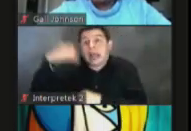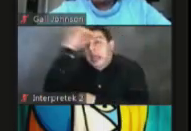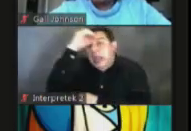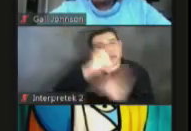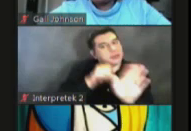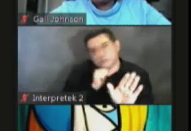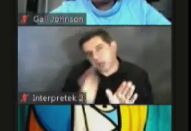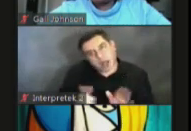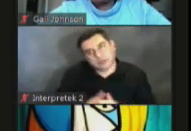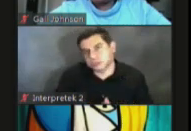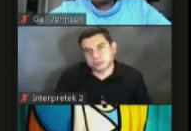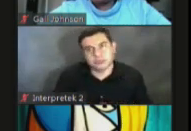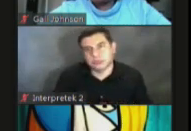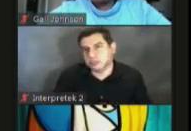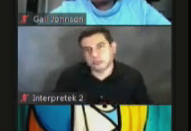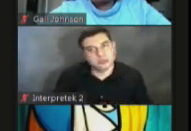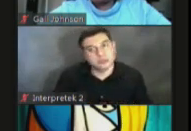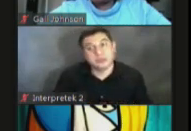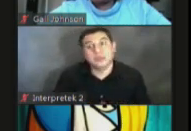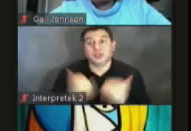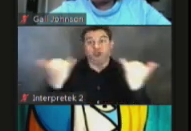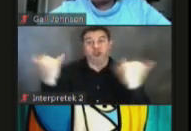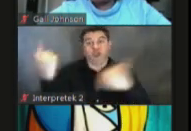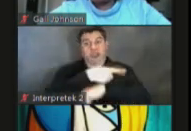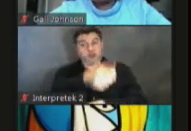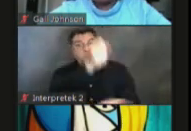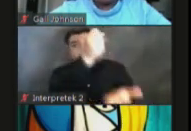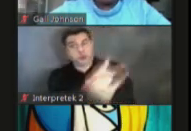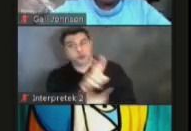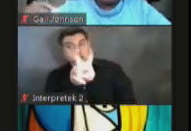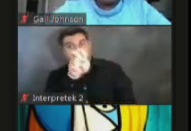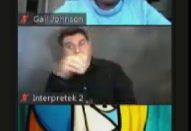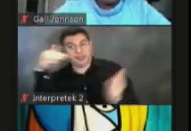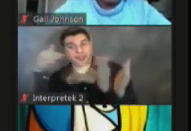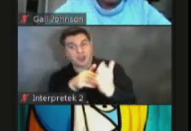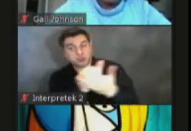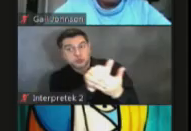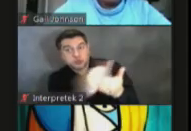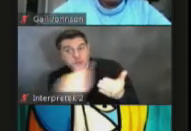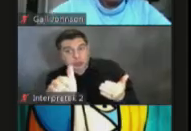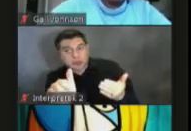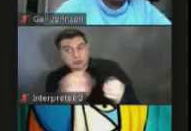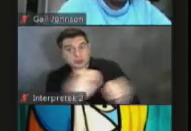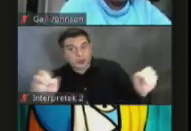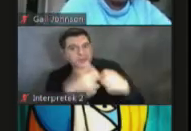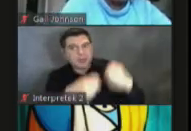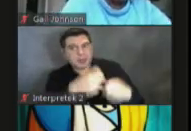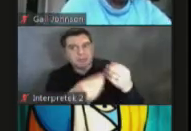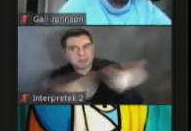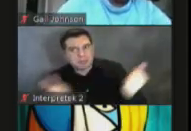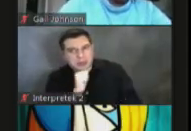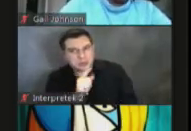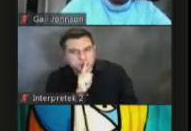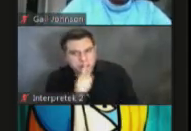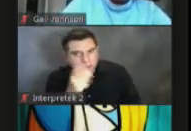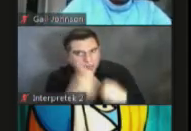consent agenda, you approved $200,000 to solve a problem that doesn't exist, which is inclusionary zoning, which is somehow an